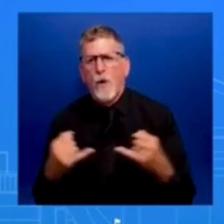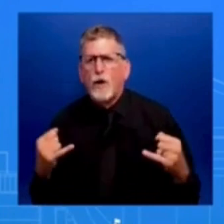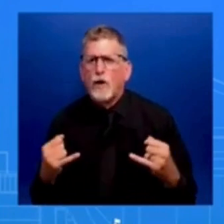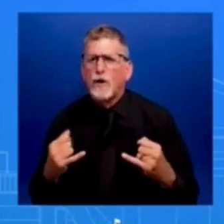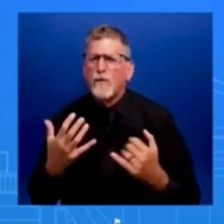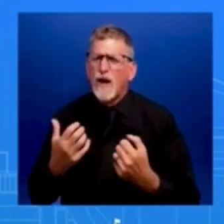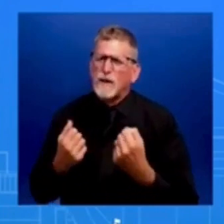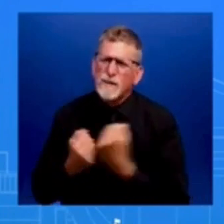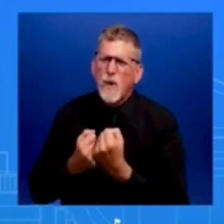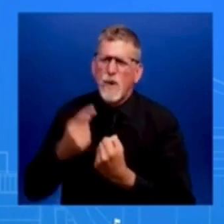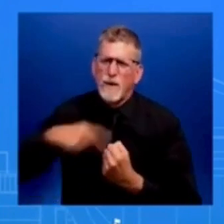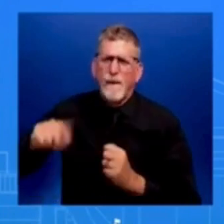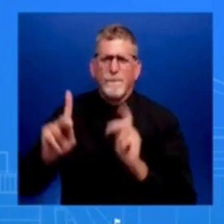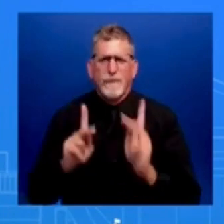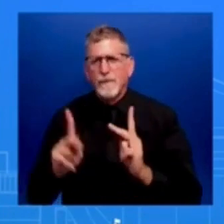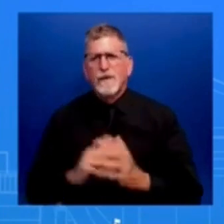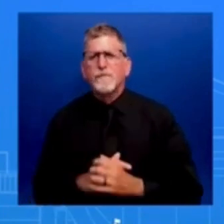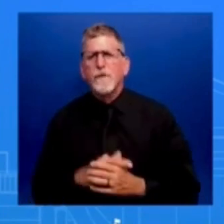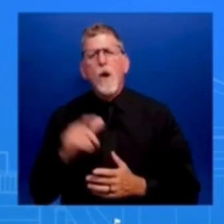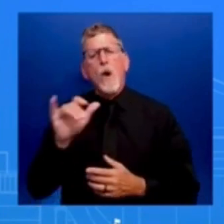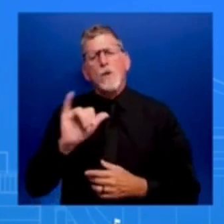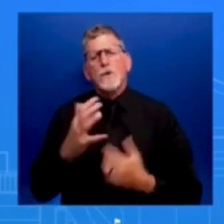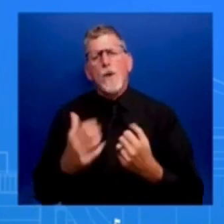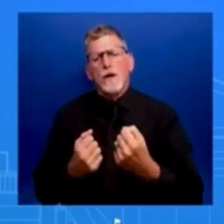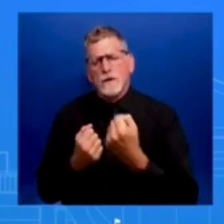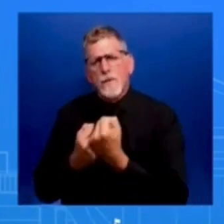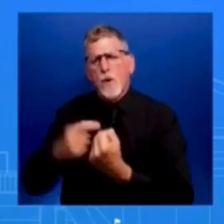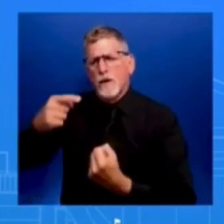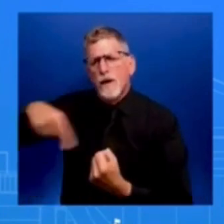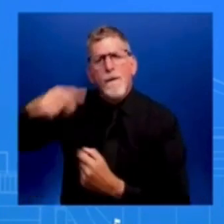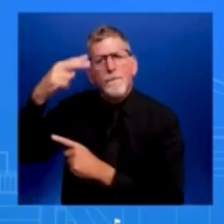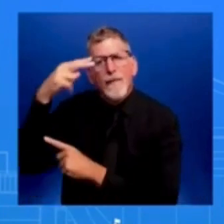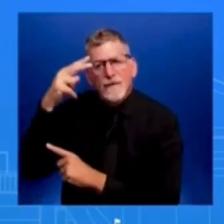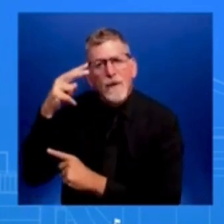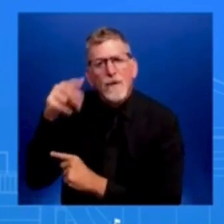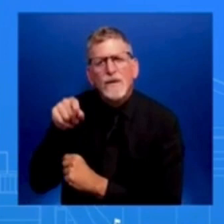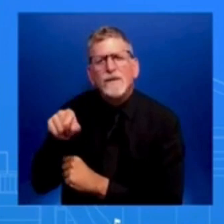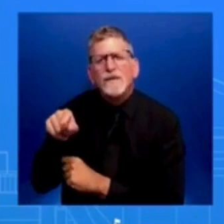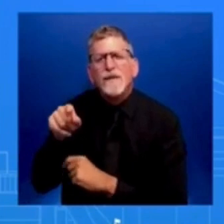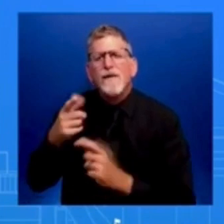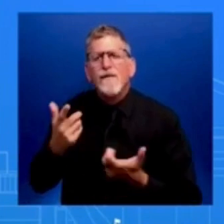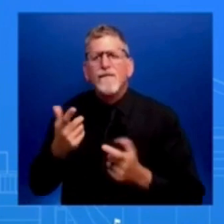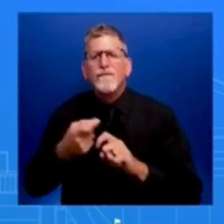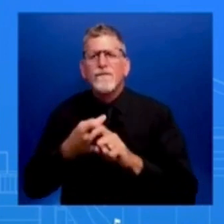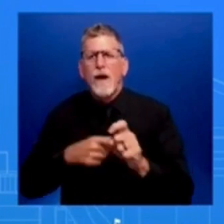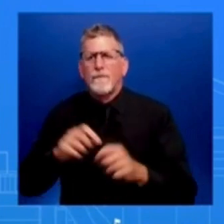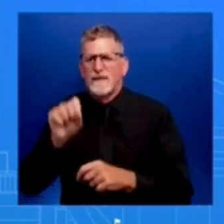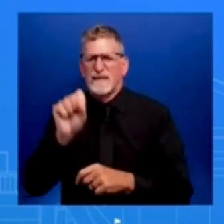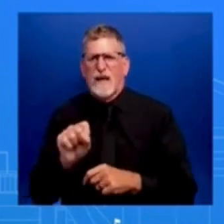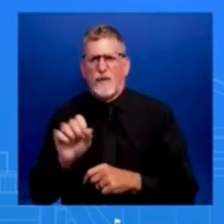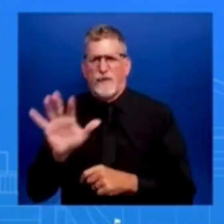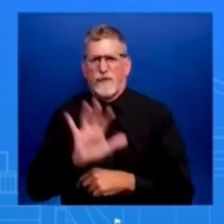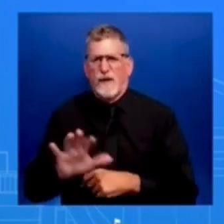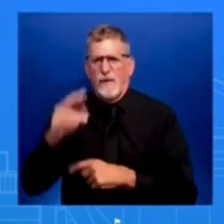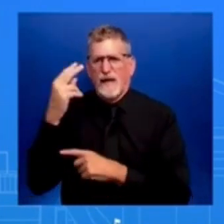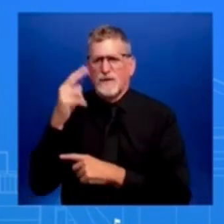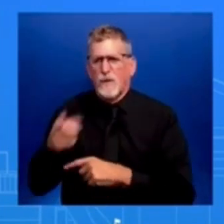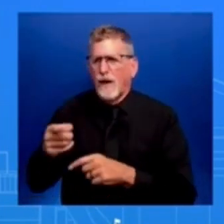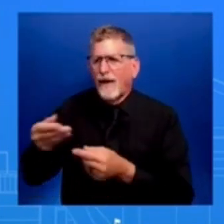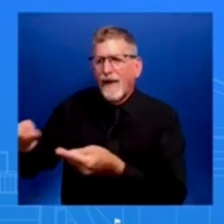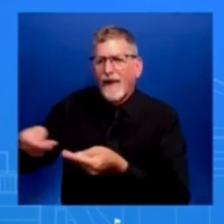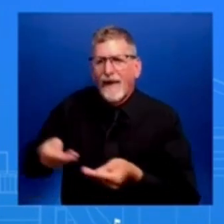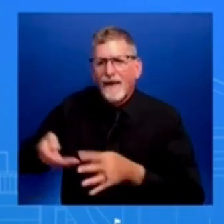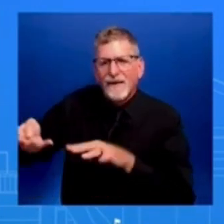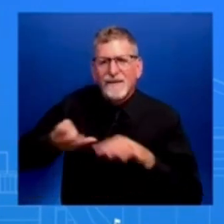the related challenge of southbound arms trafficking. All of these issues, ending cancer as we know